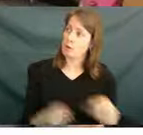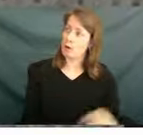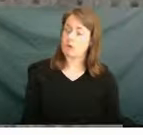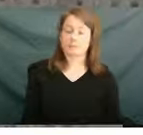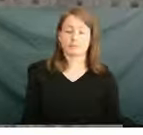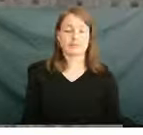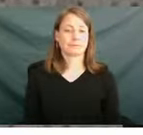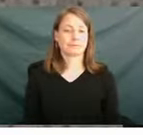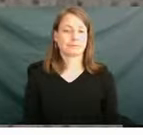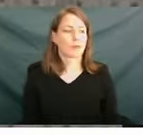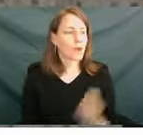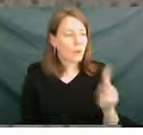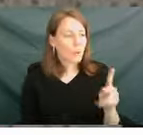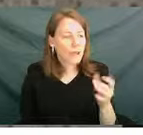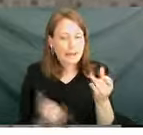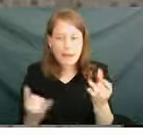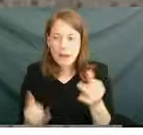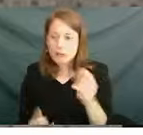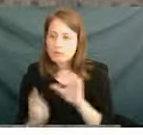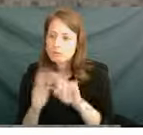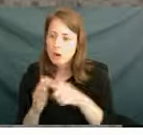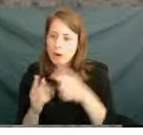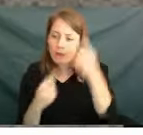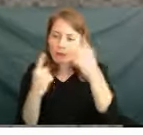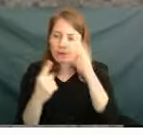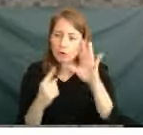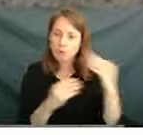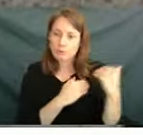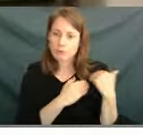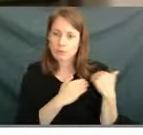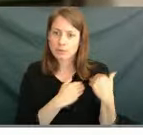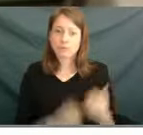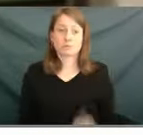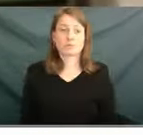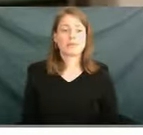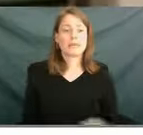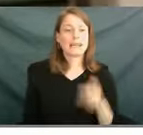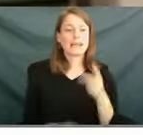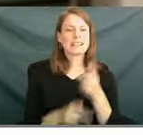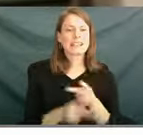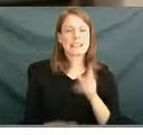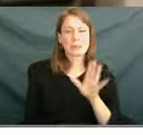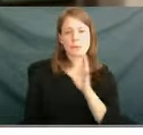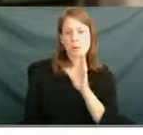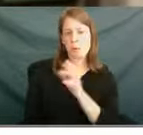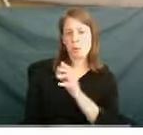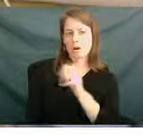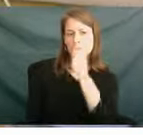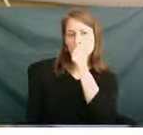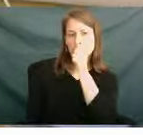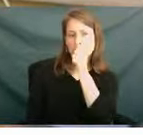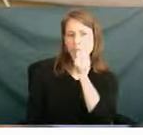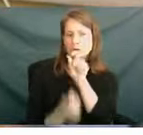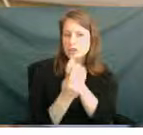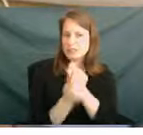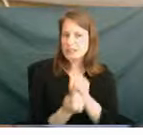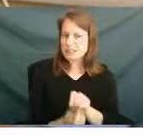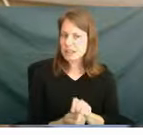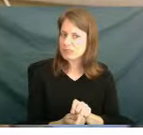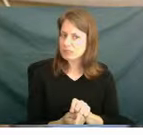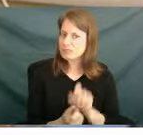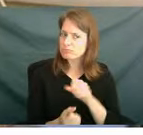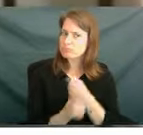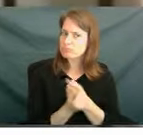responsibilities are. Keep your personal details locked up and to never give anybody them. It's your responsibility to tell an adult